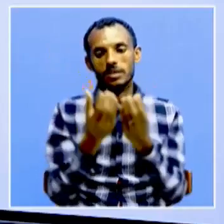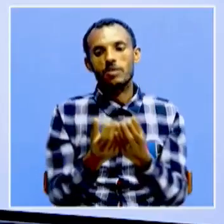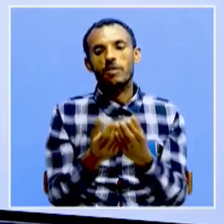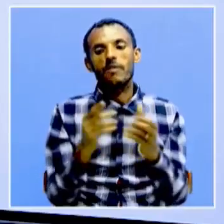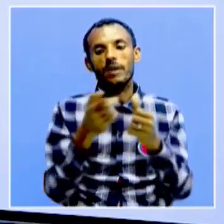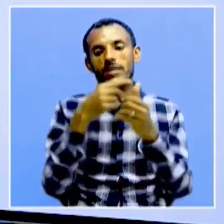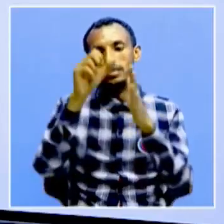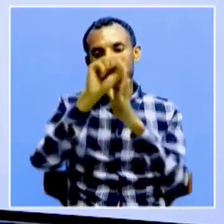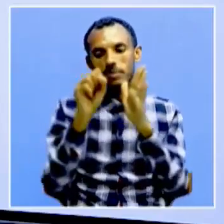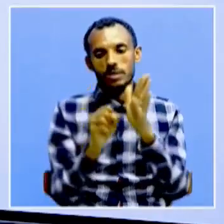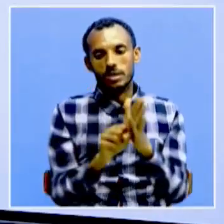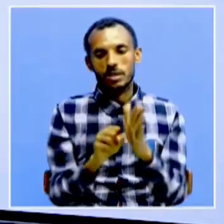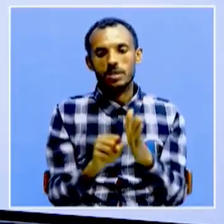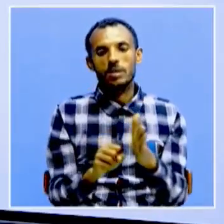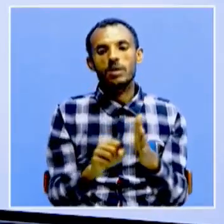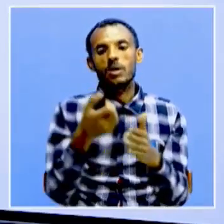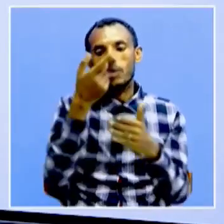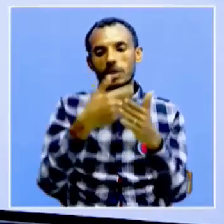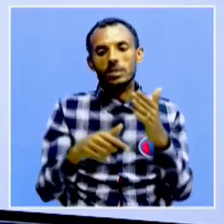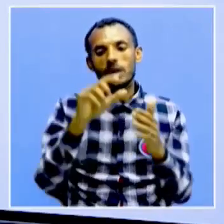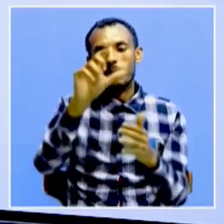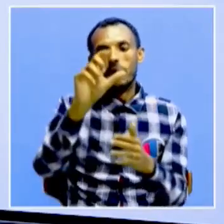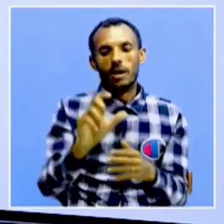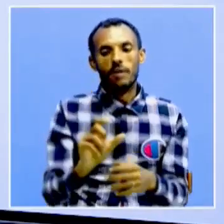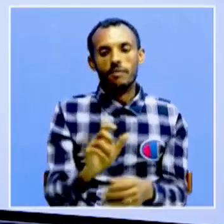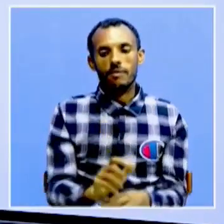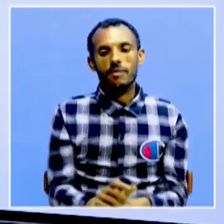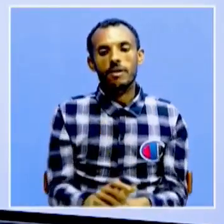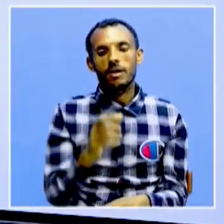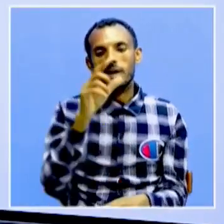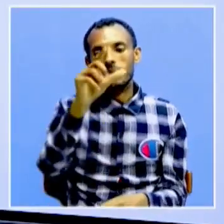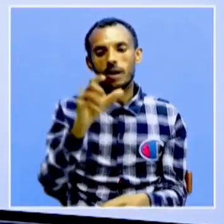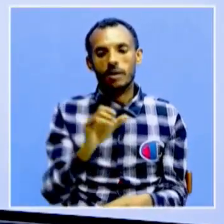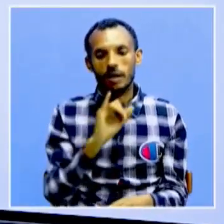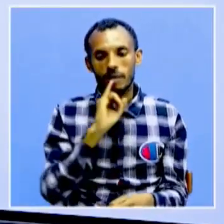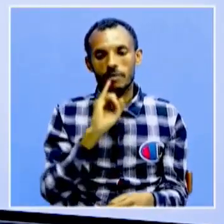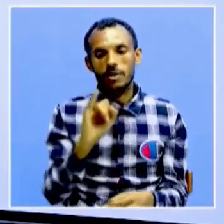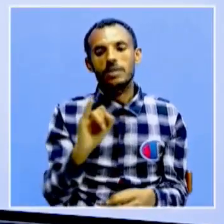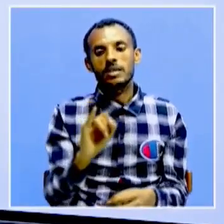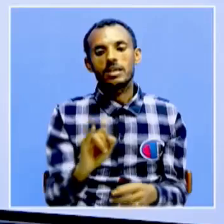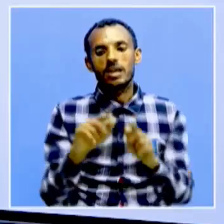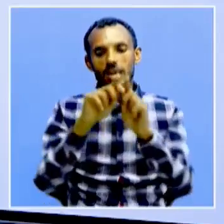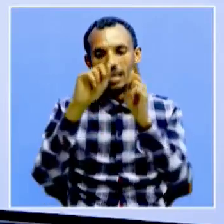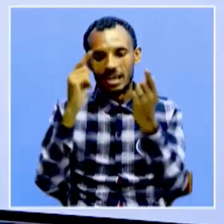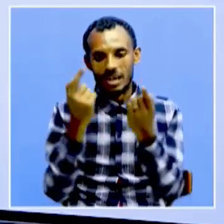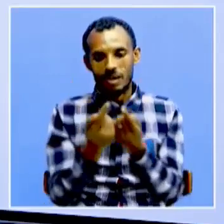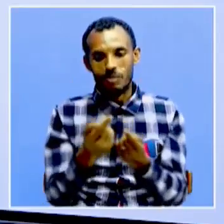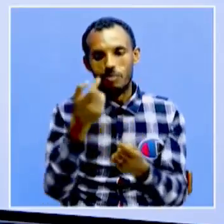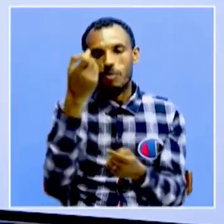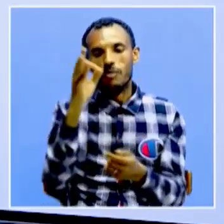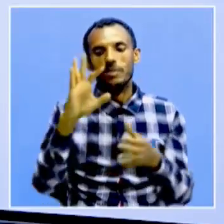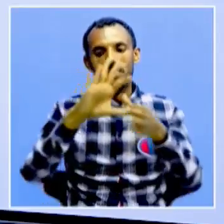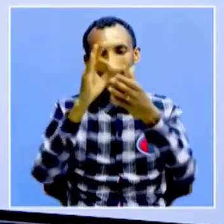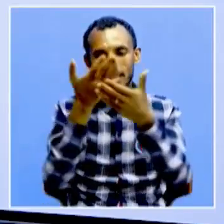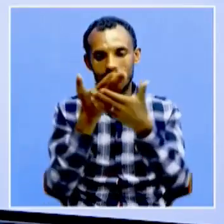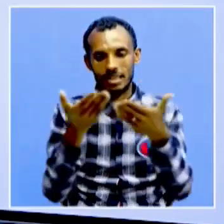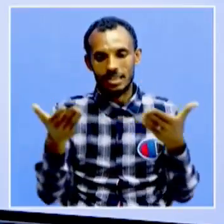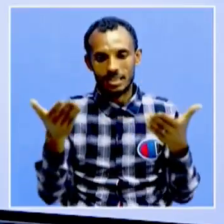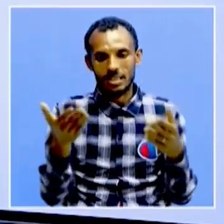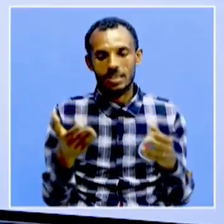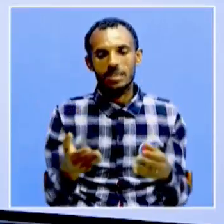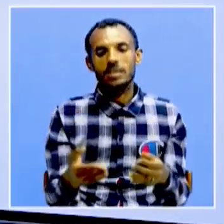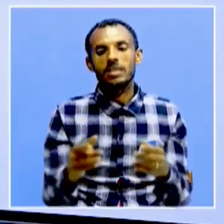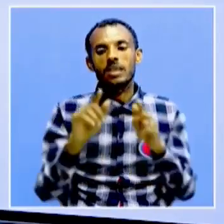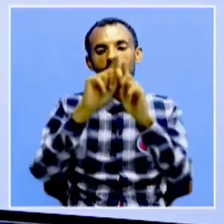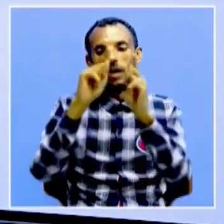Yeah? So what is a paragraph? A paragraph is what? A group of sentences. Very good. Group